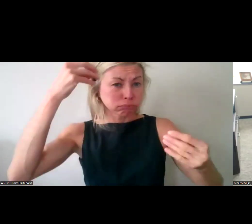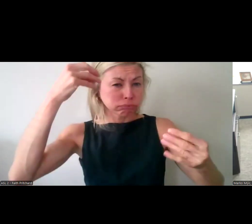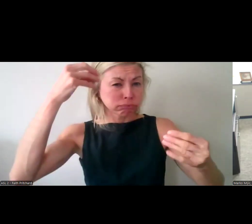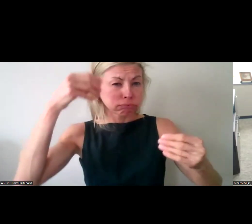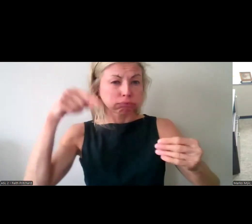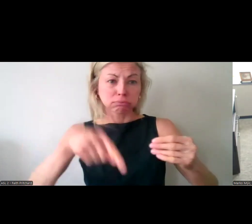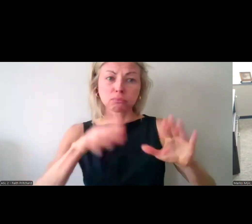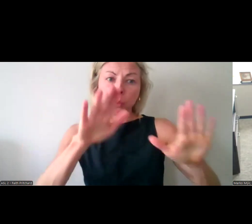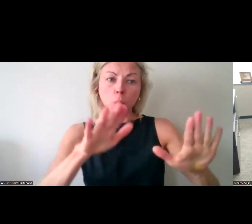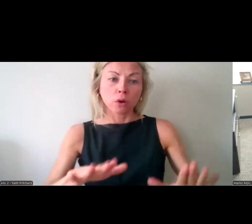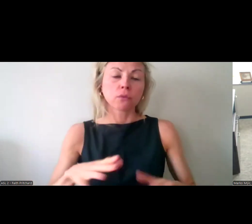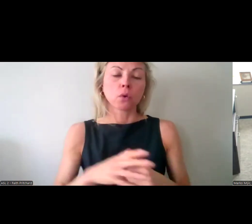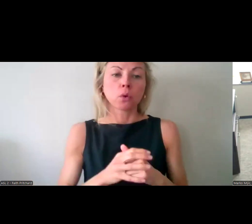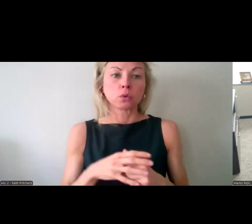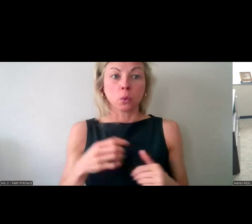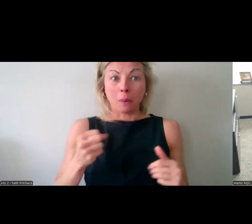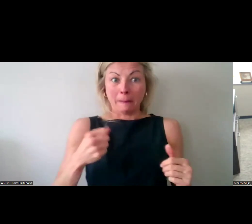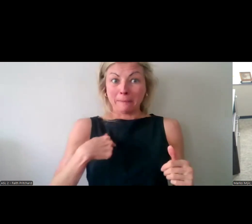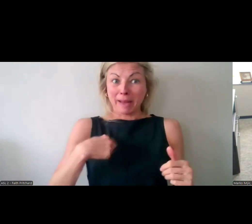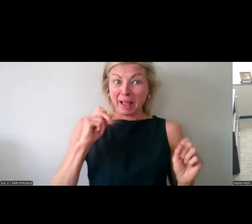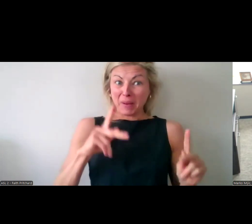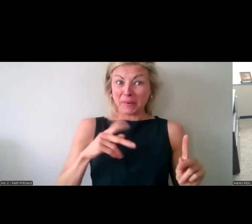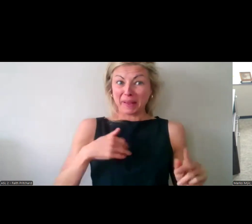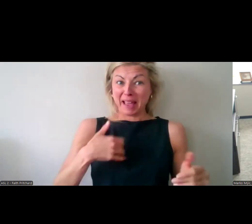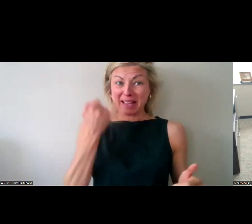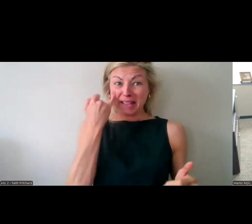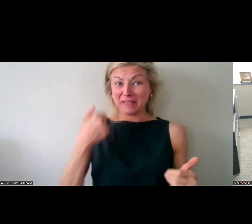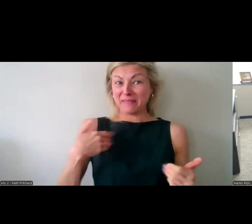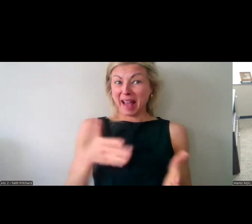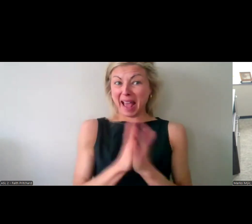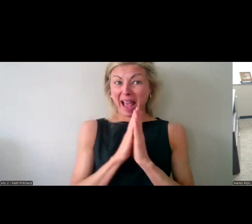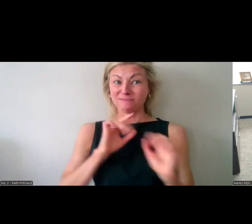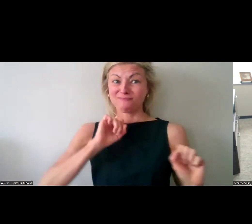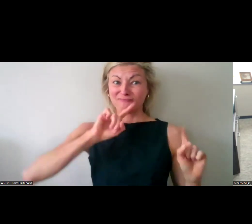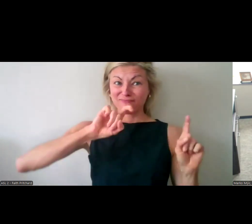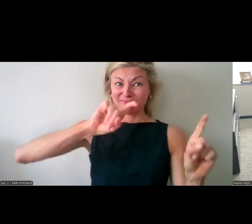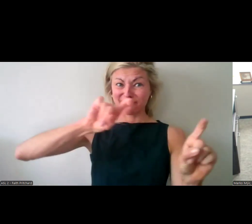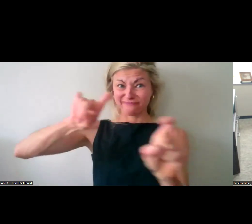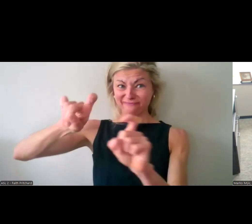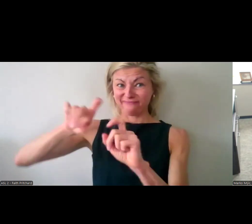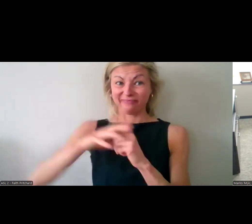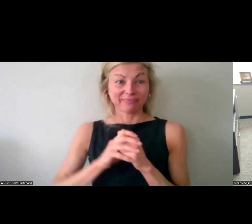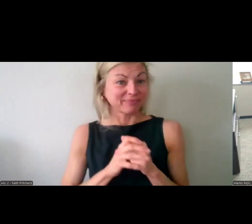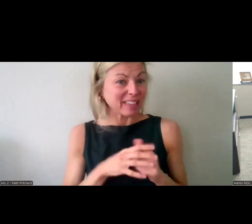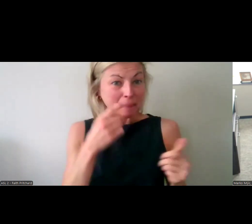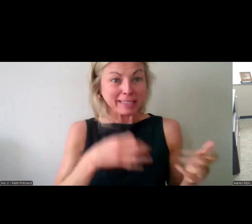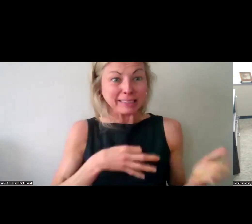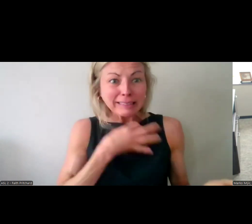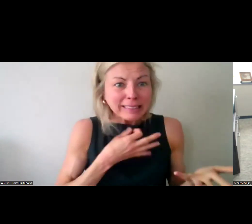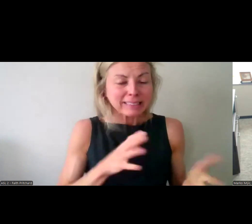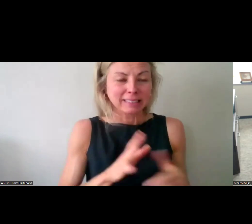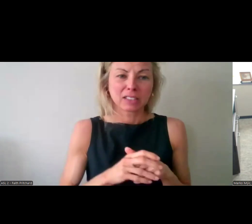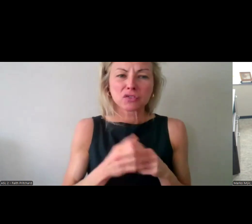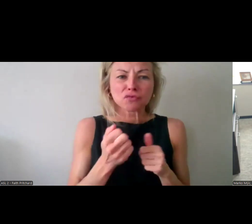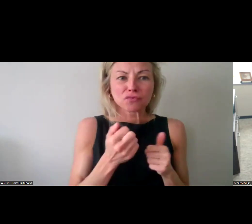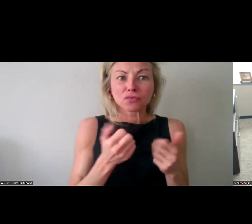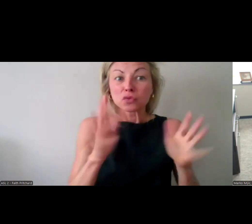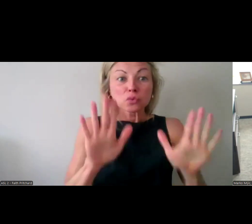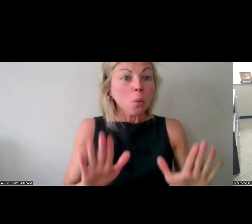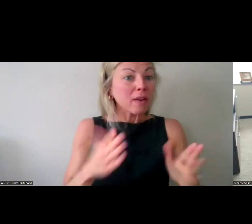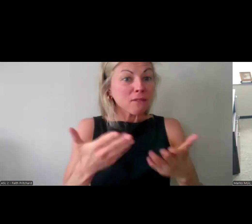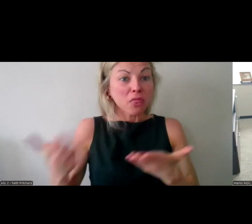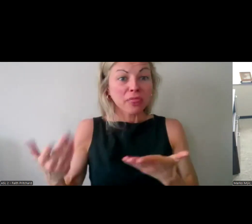guess, am I okay to ask a few questions if that's okay with folks? Because I think there's so much great stuff,